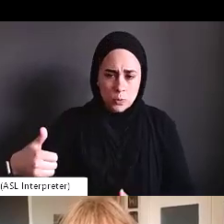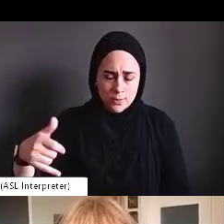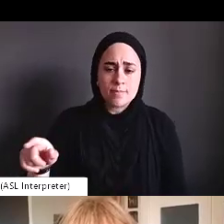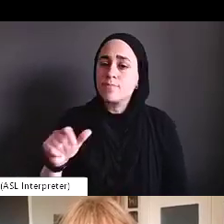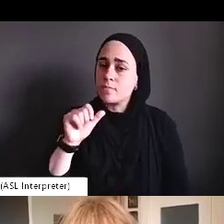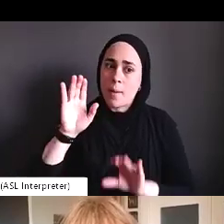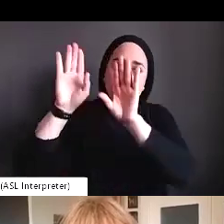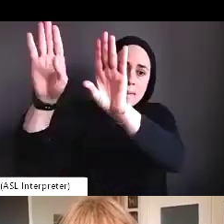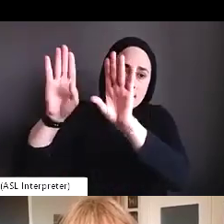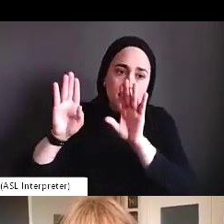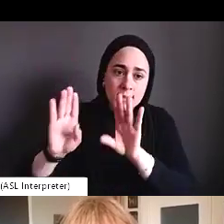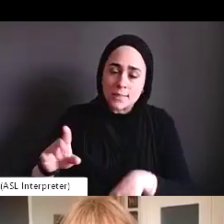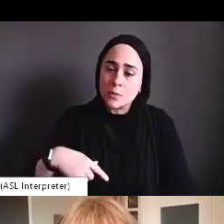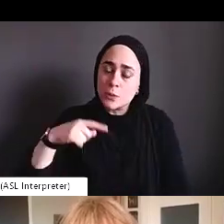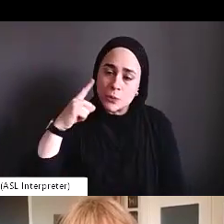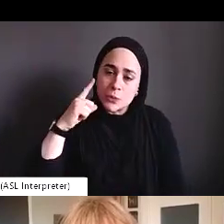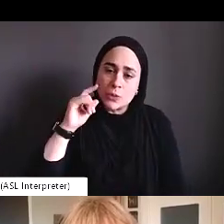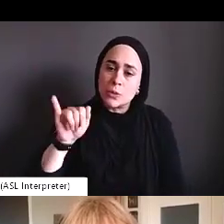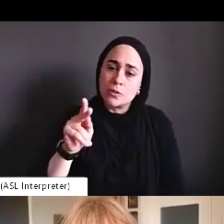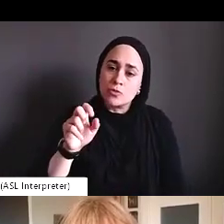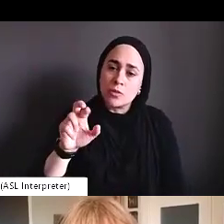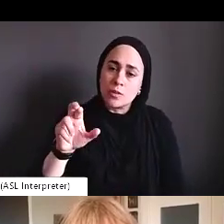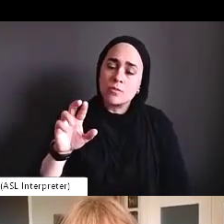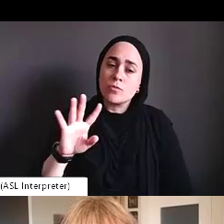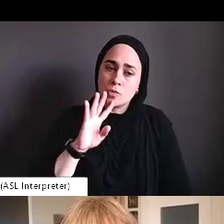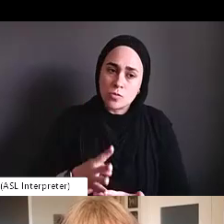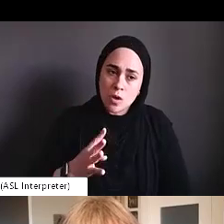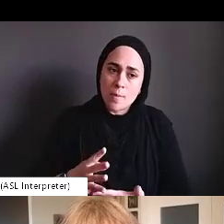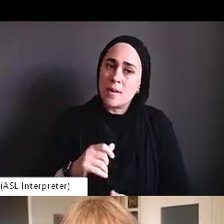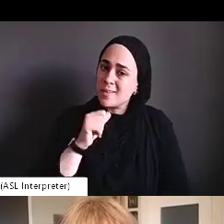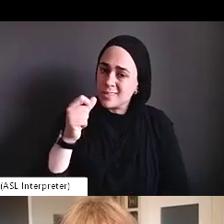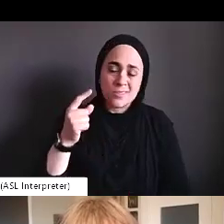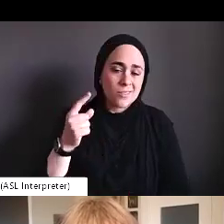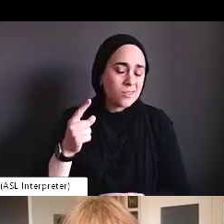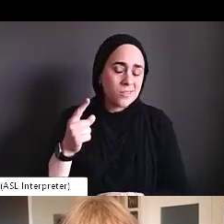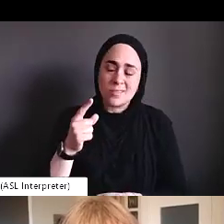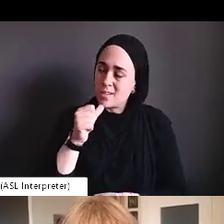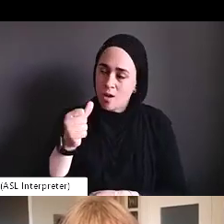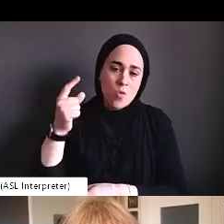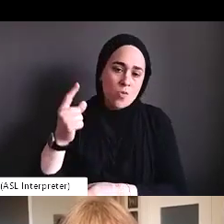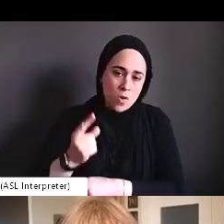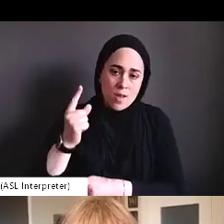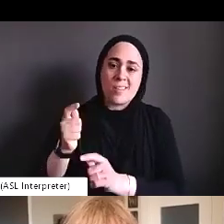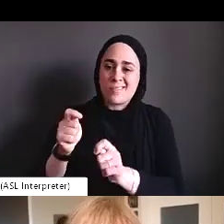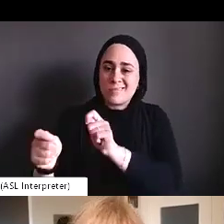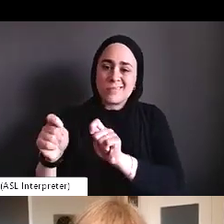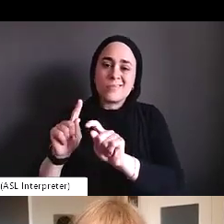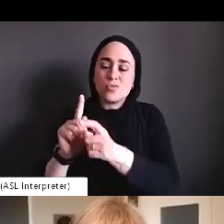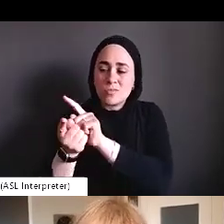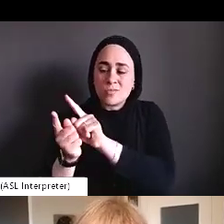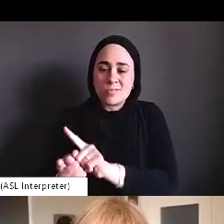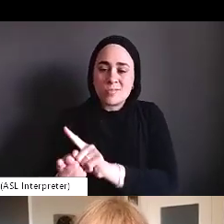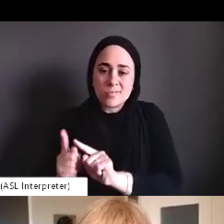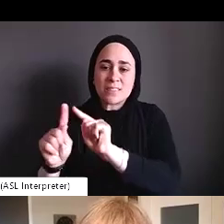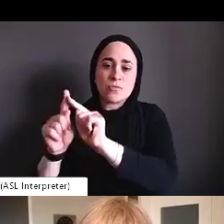Jennifer talking a little bit about how some of the It's Not Right materials have been adapted into multiple languages.